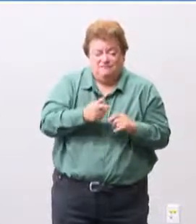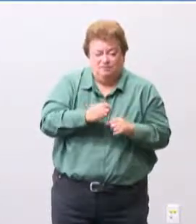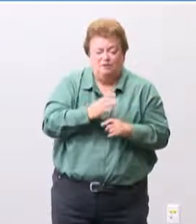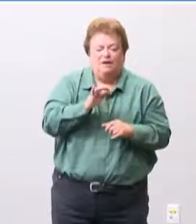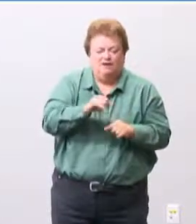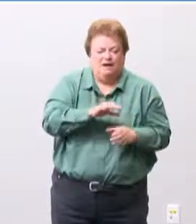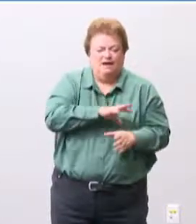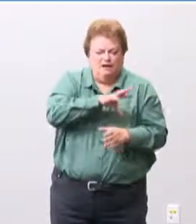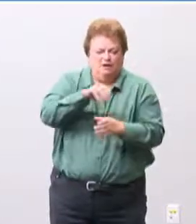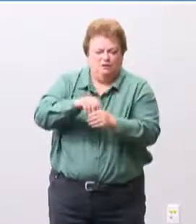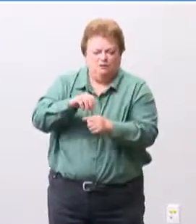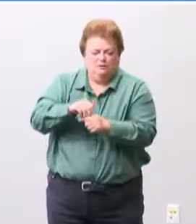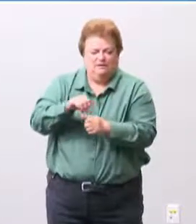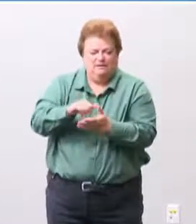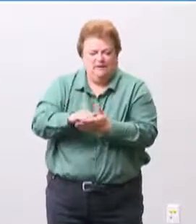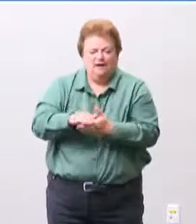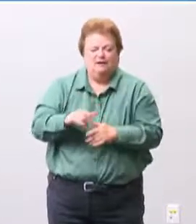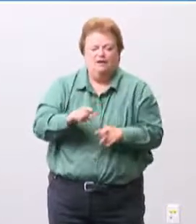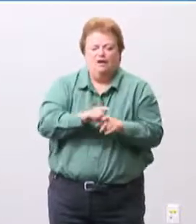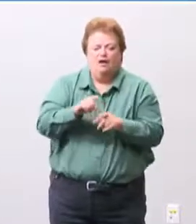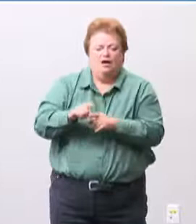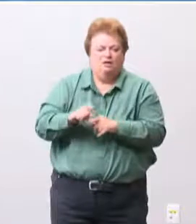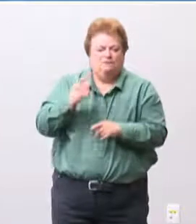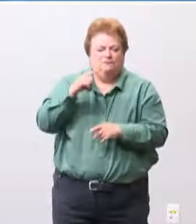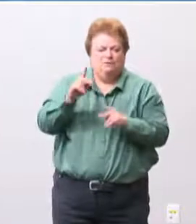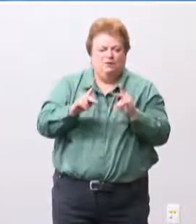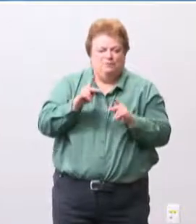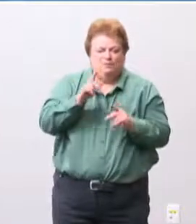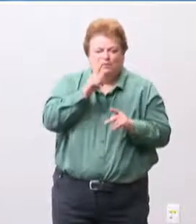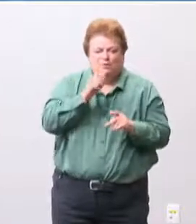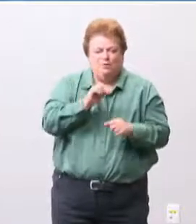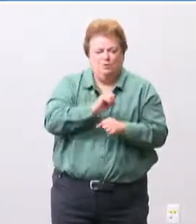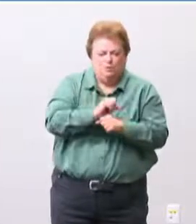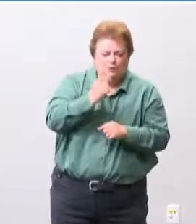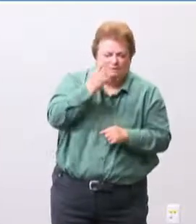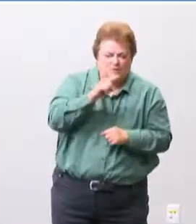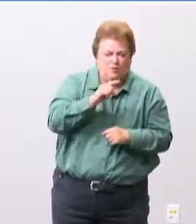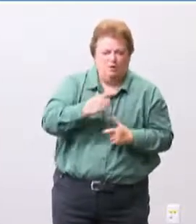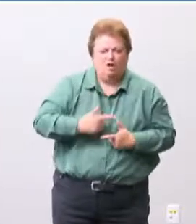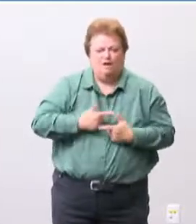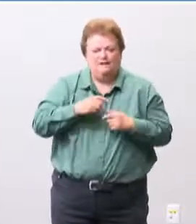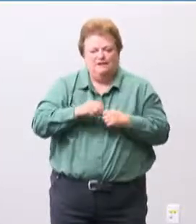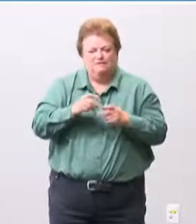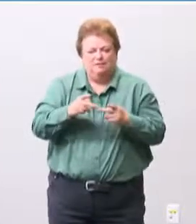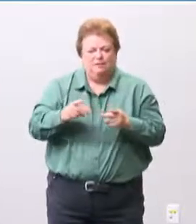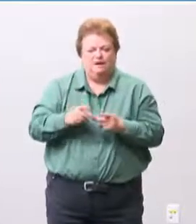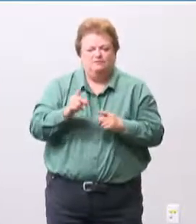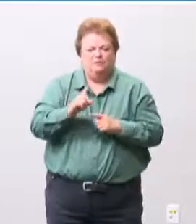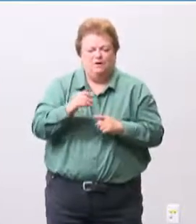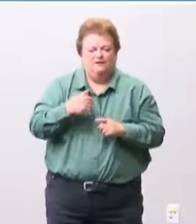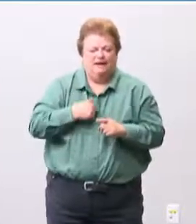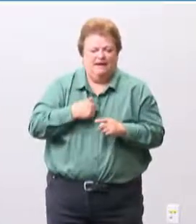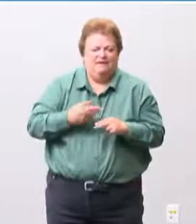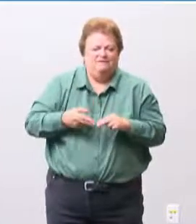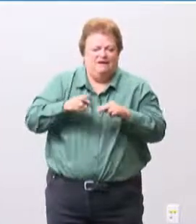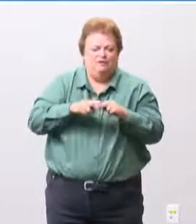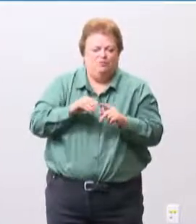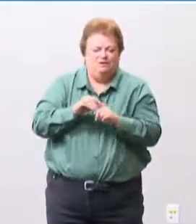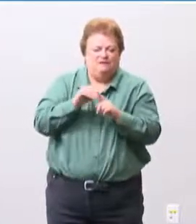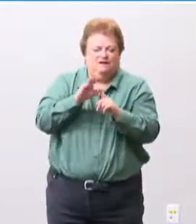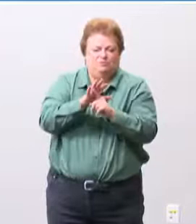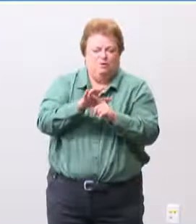included, as well as people who work for or live in a setting where they have increased exposure to